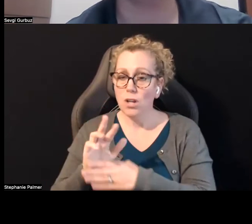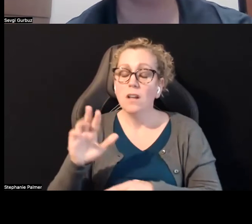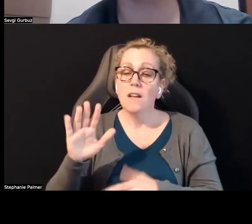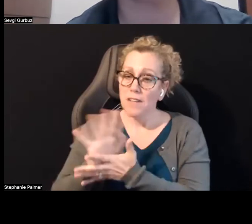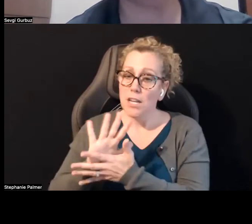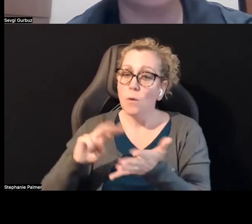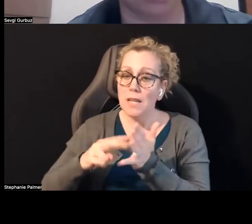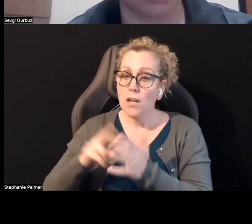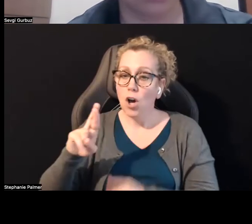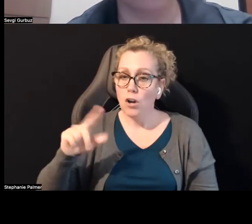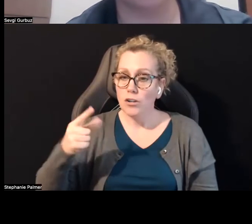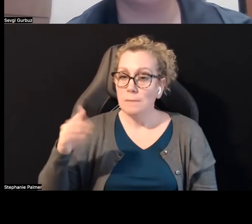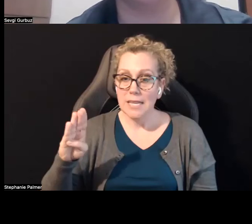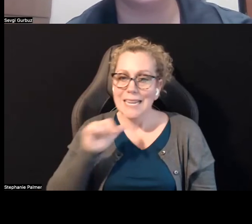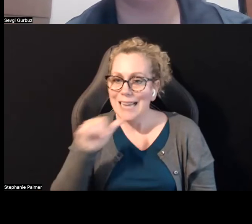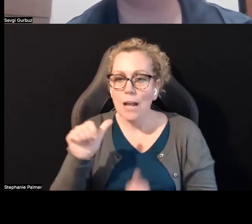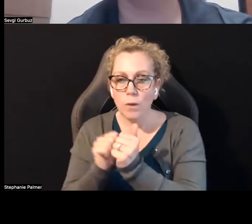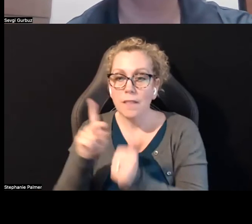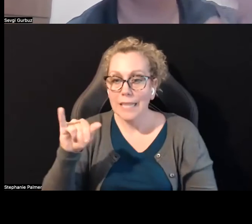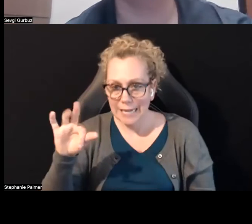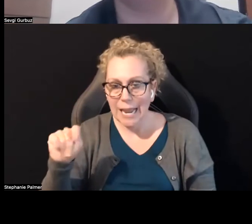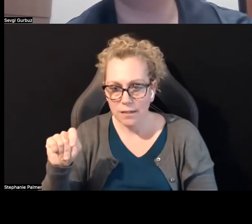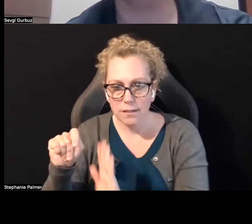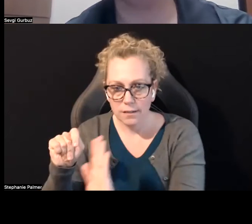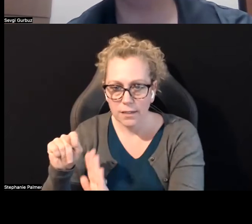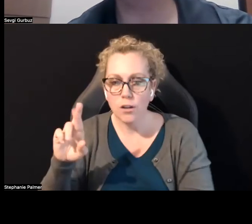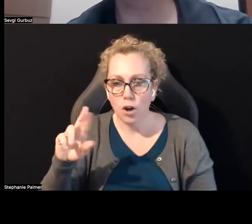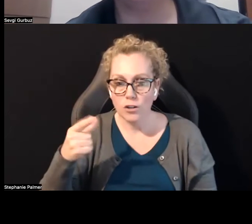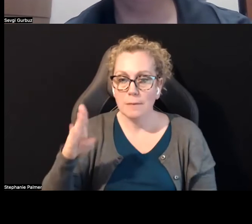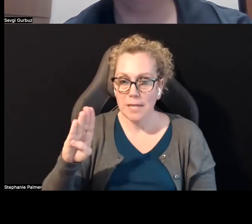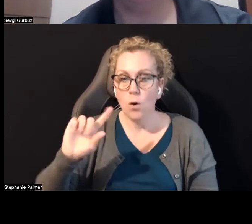This is not using Connect. This is just video.